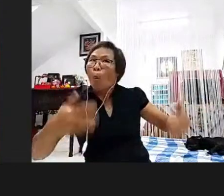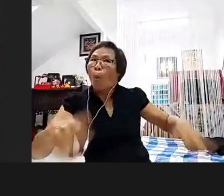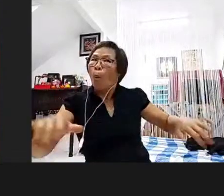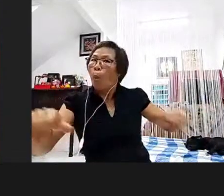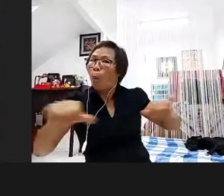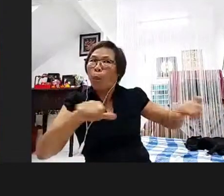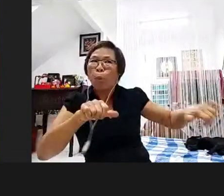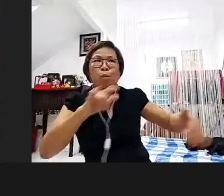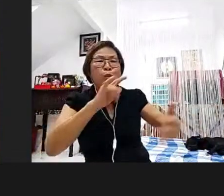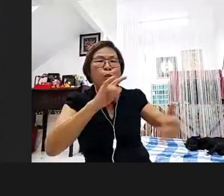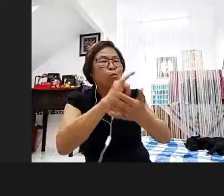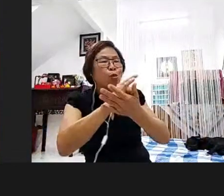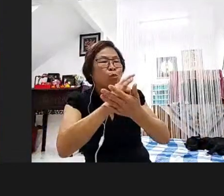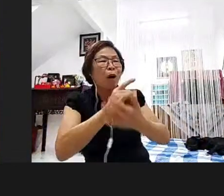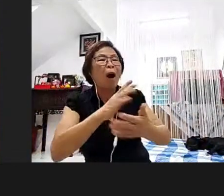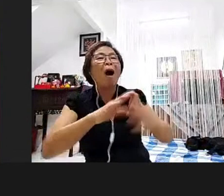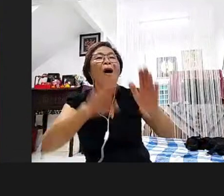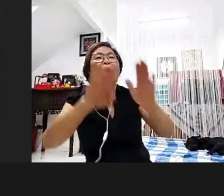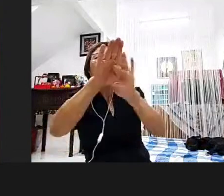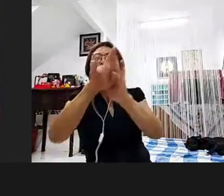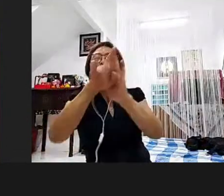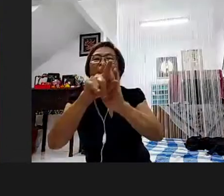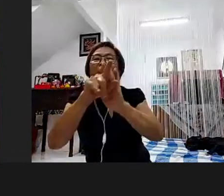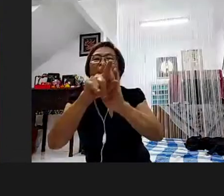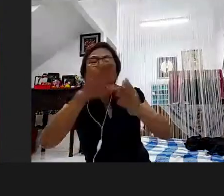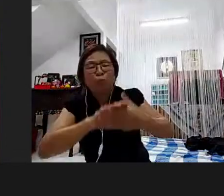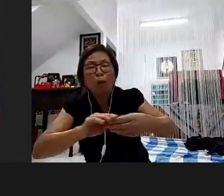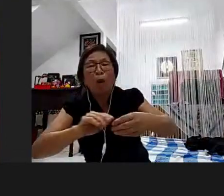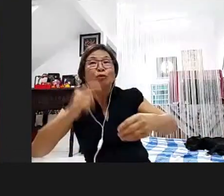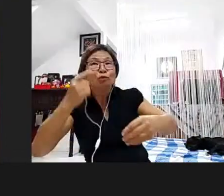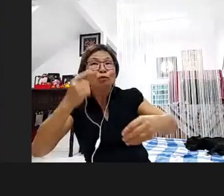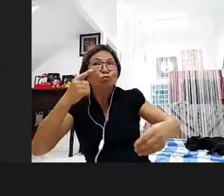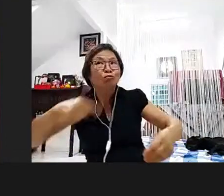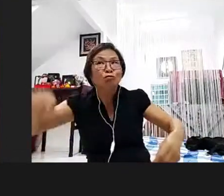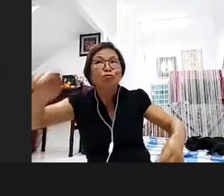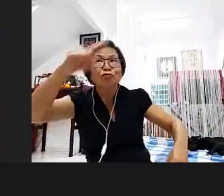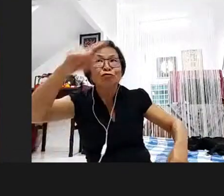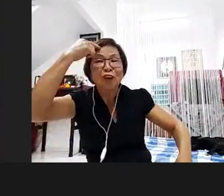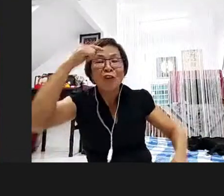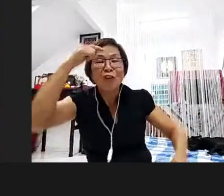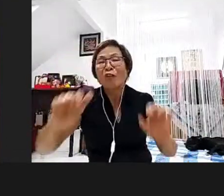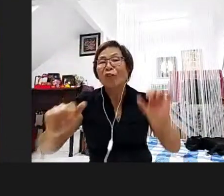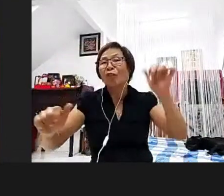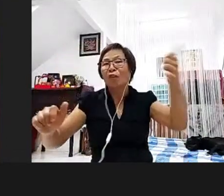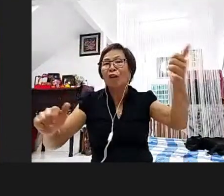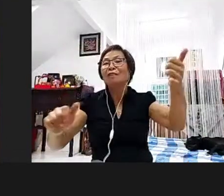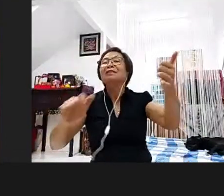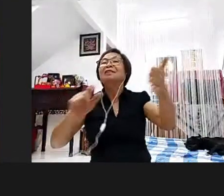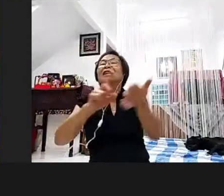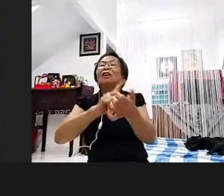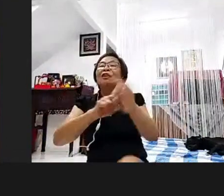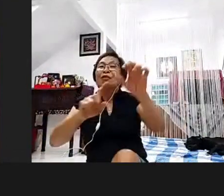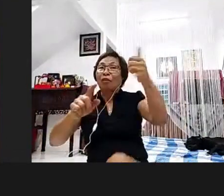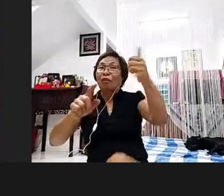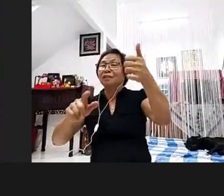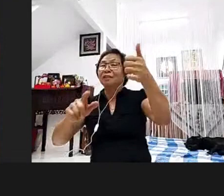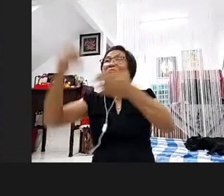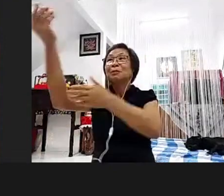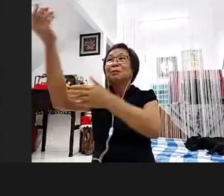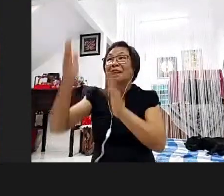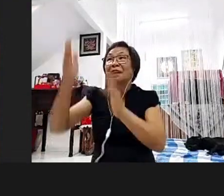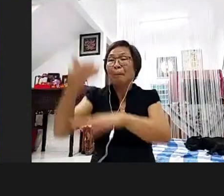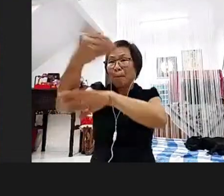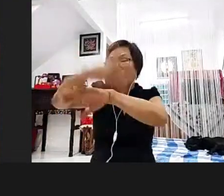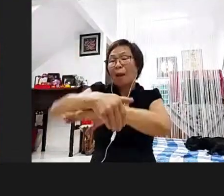I read their background to you, you will know what I'm talking about. So the first one, our first speaker for tonight